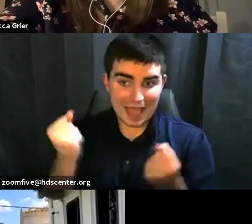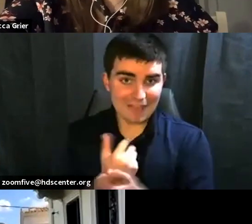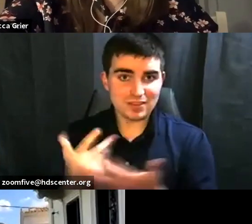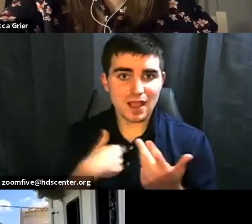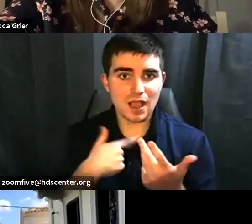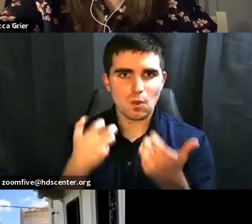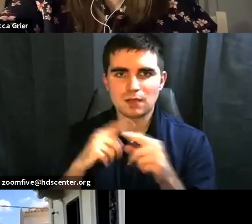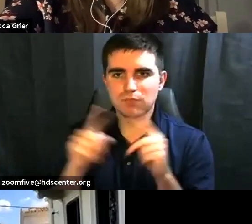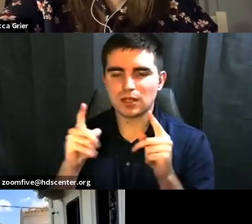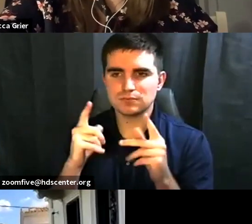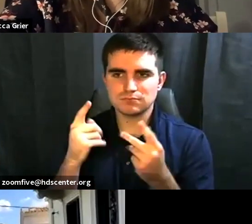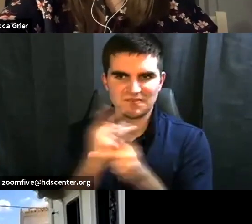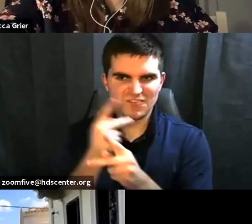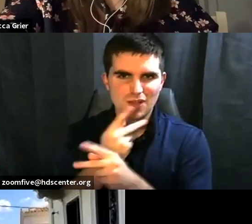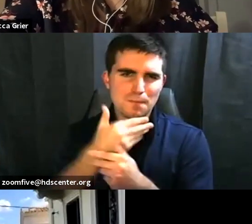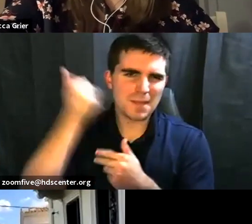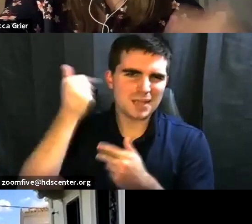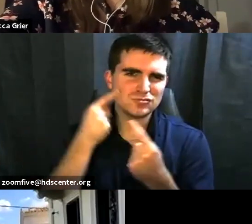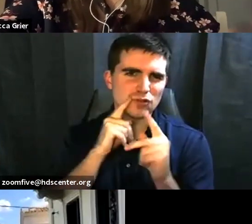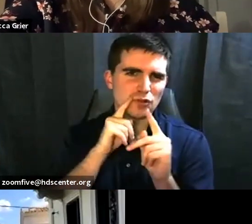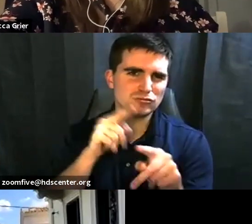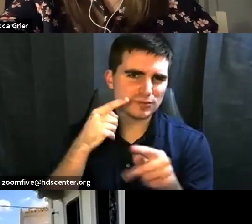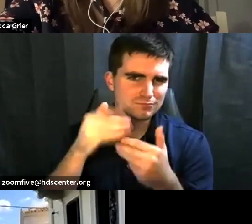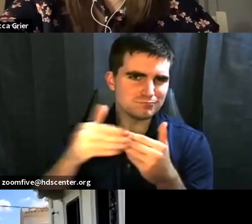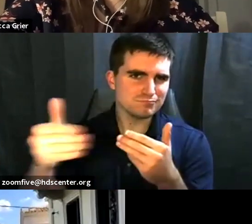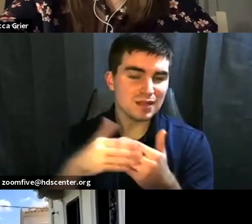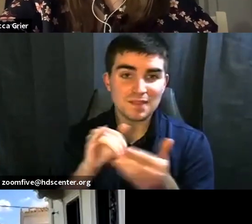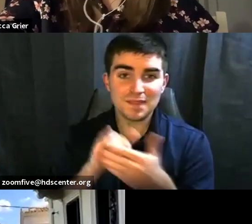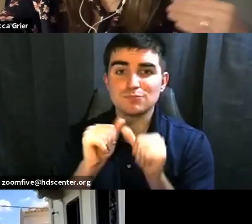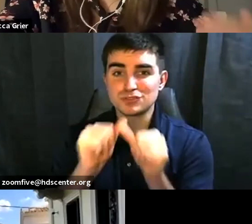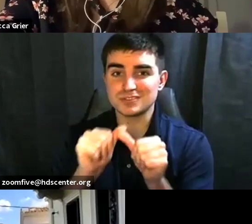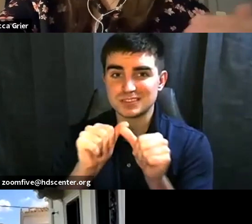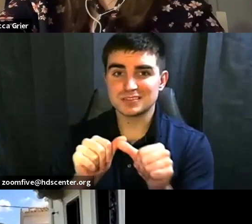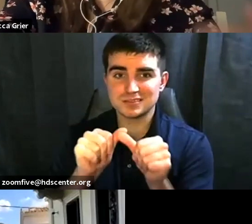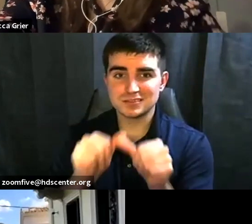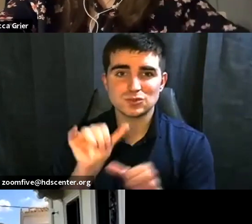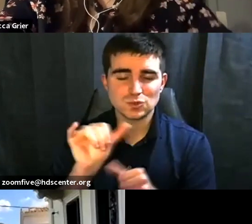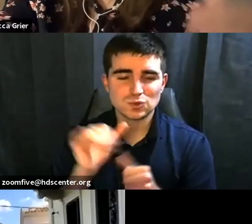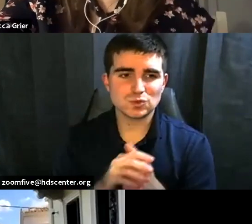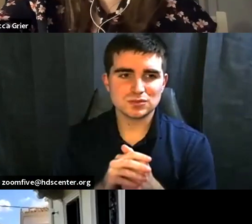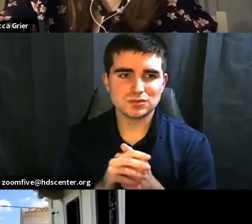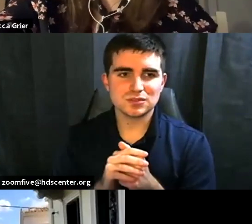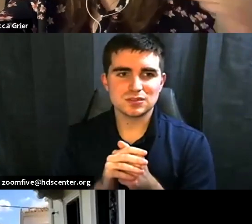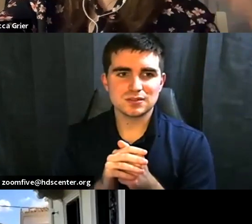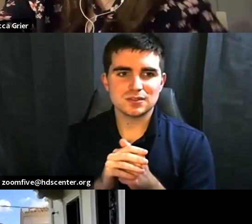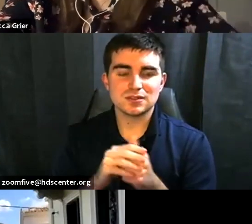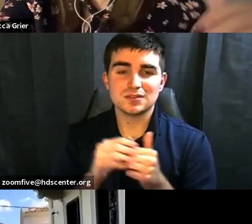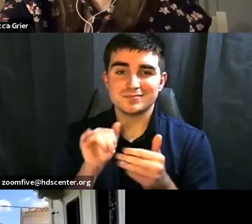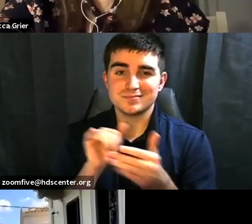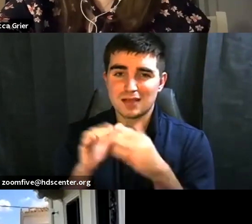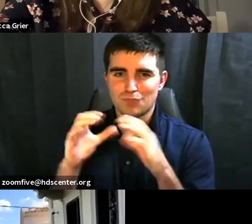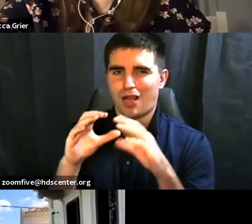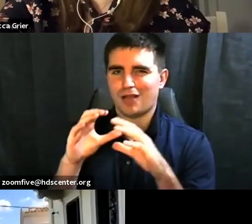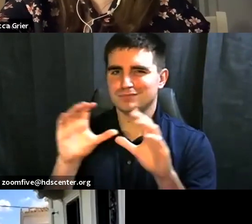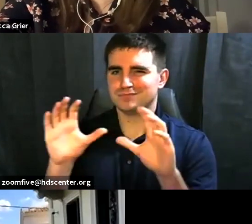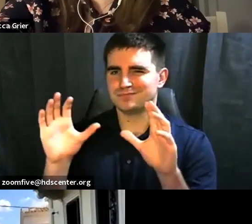optimal solution going forward. And that persistence of just moving that ball up that